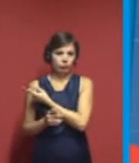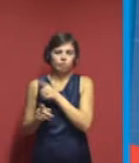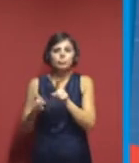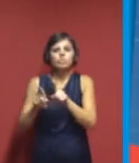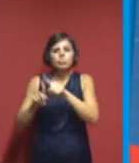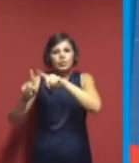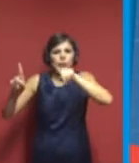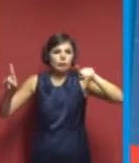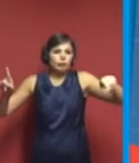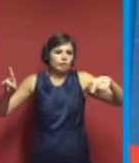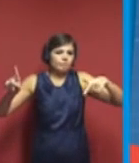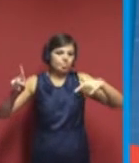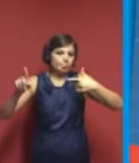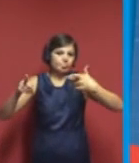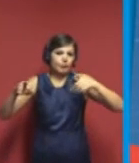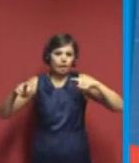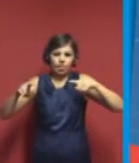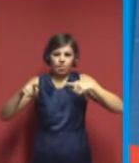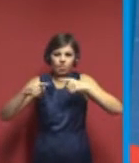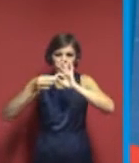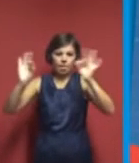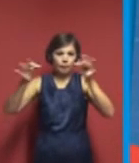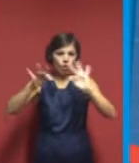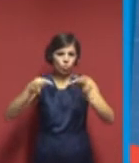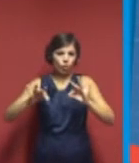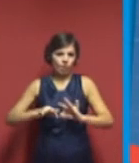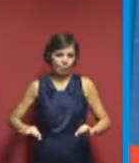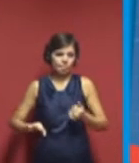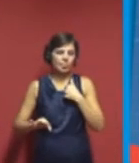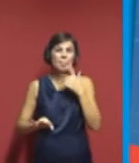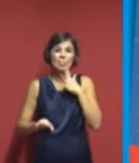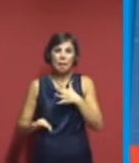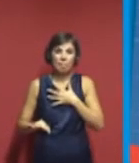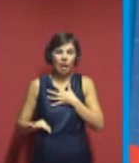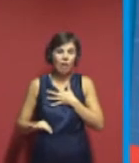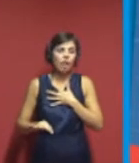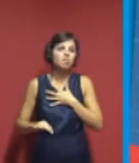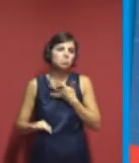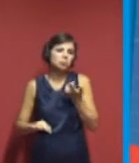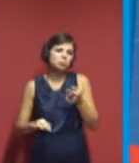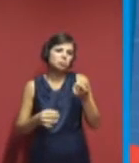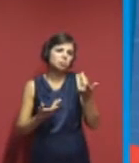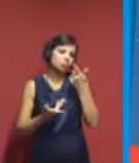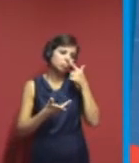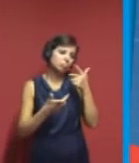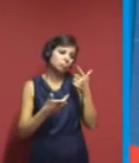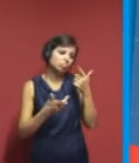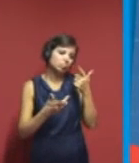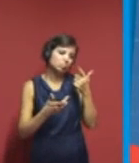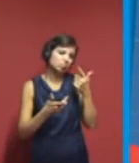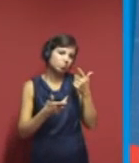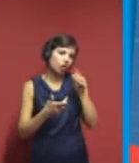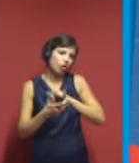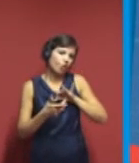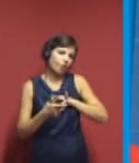a high school student, it was cheaper to buy many different laptops and to just use those laptops to process different tasks,